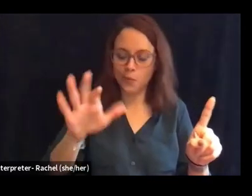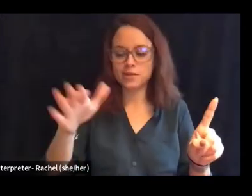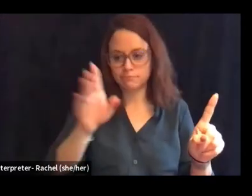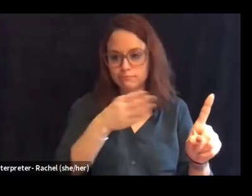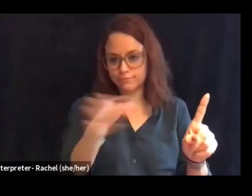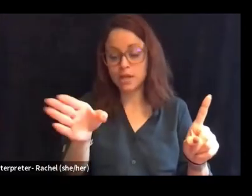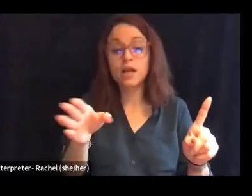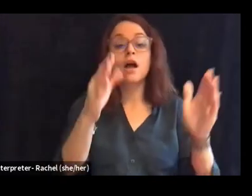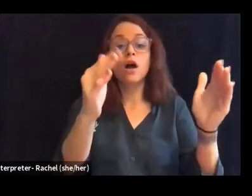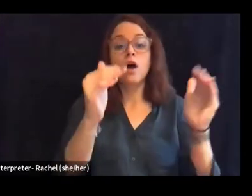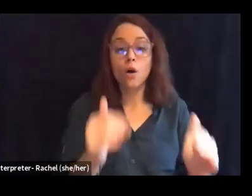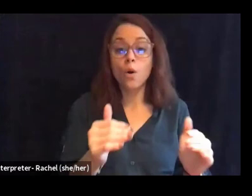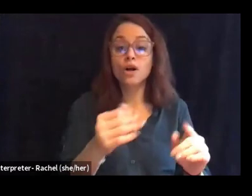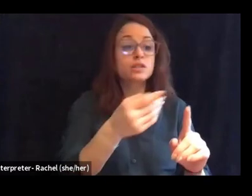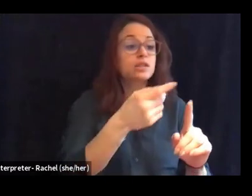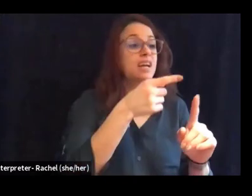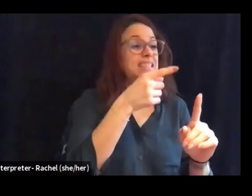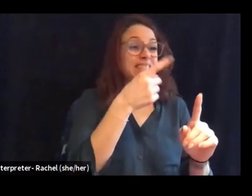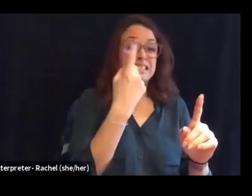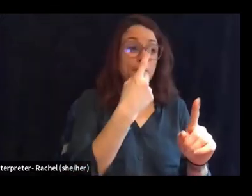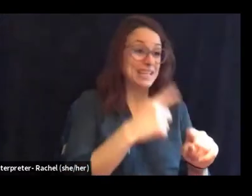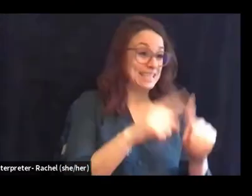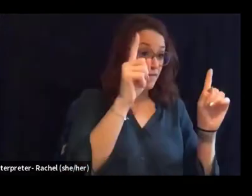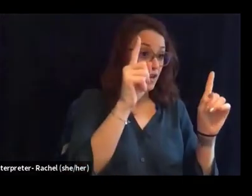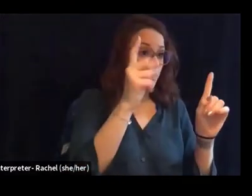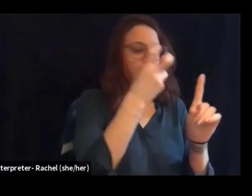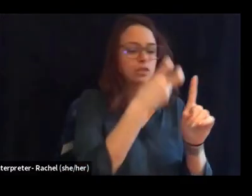something brand new that they're not doing today.